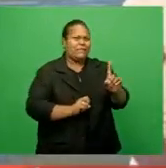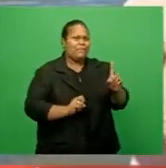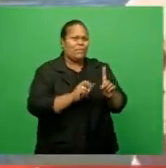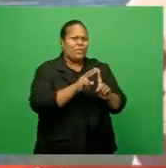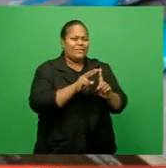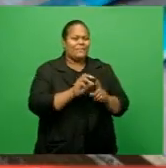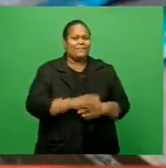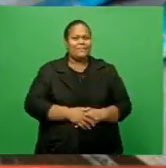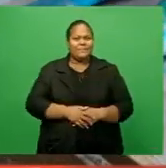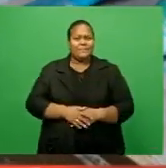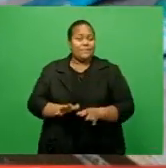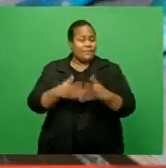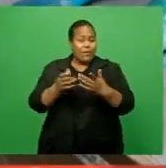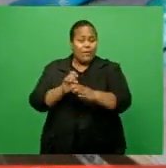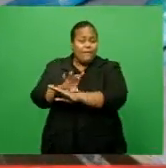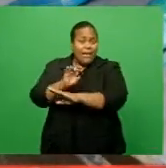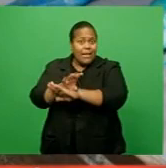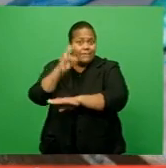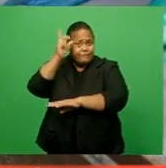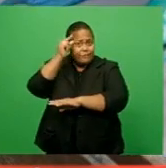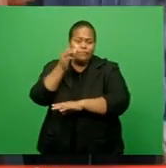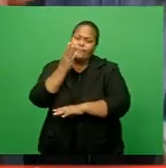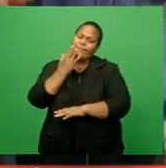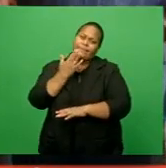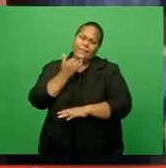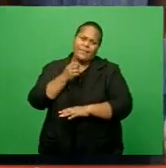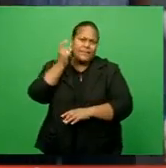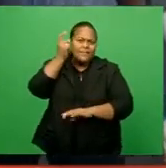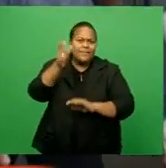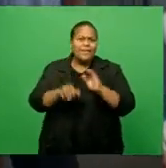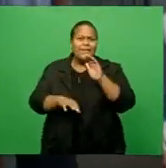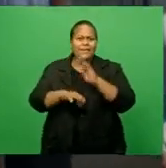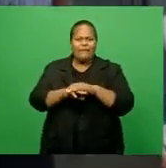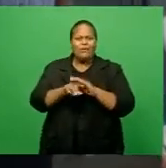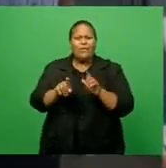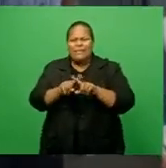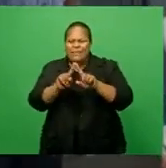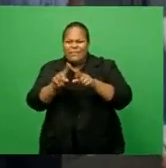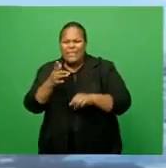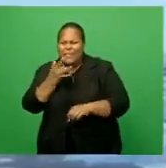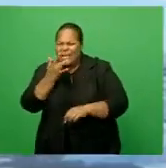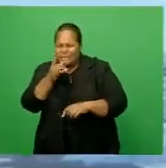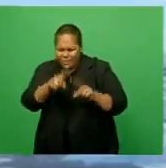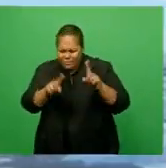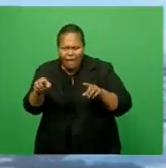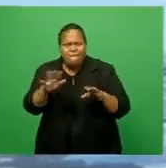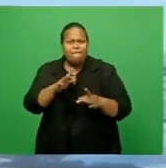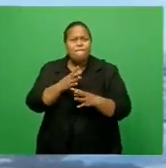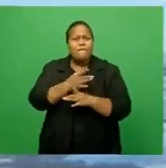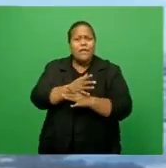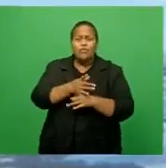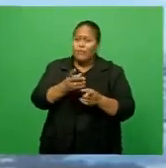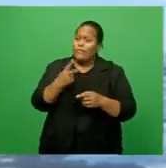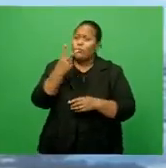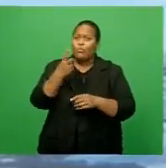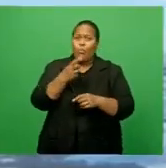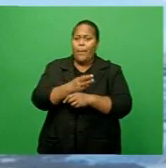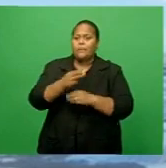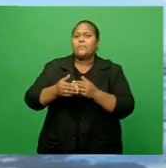Fijians have been advised to be careful about the types of fish they consume over the next 2 months. Time where there's